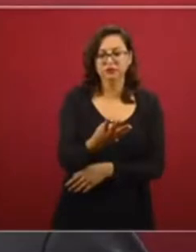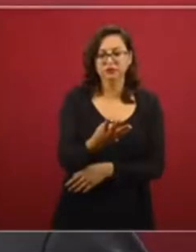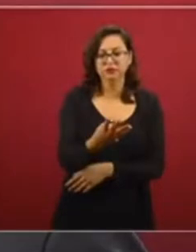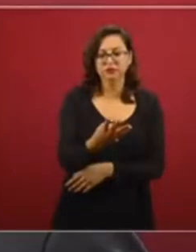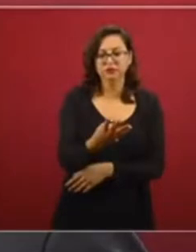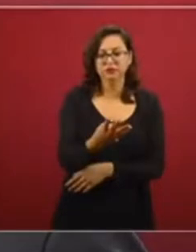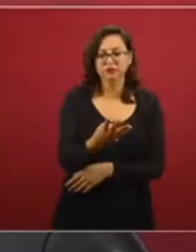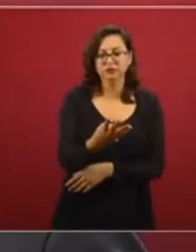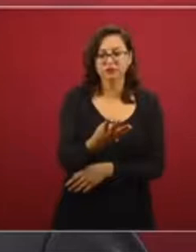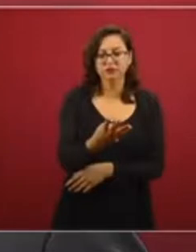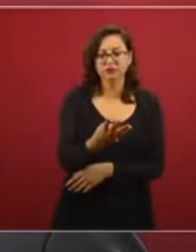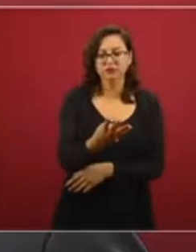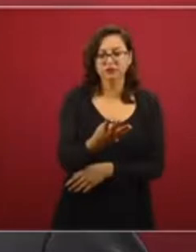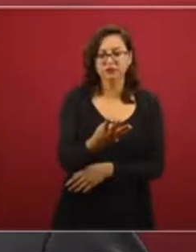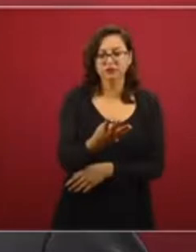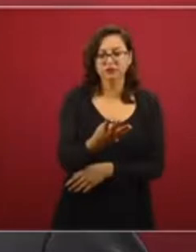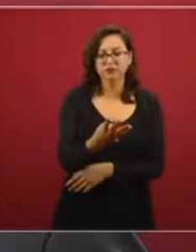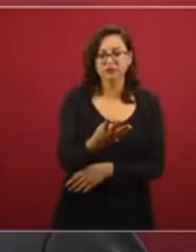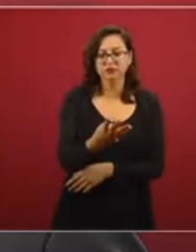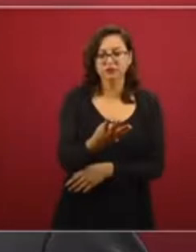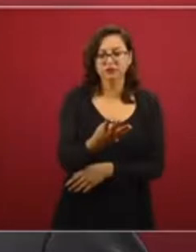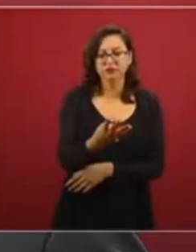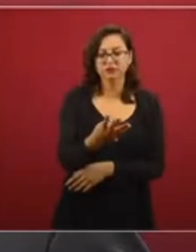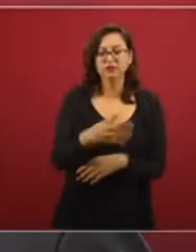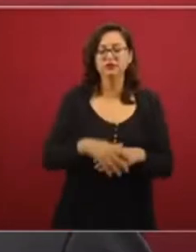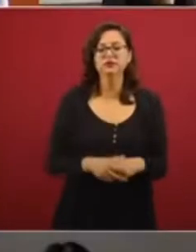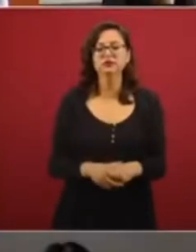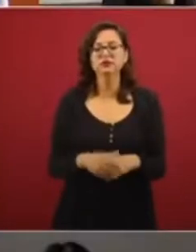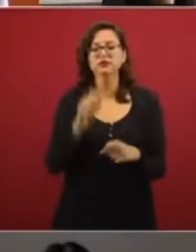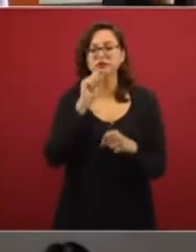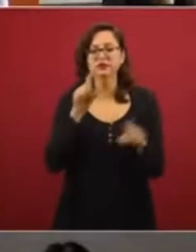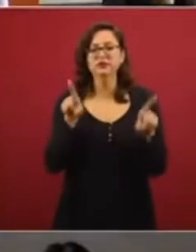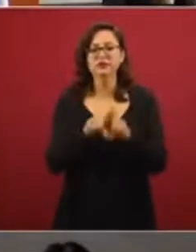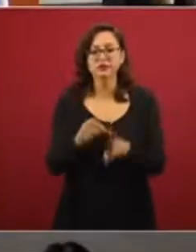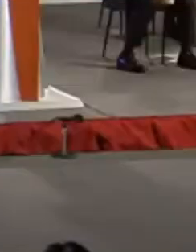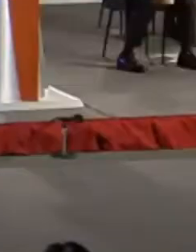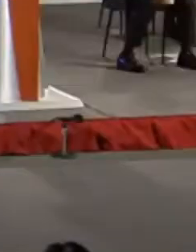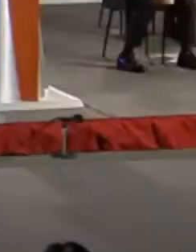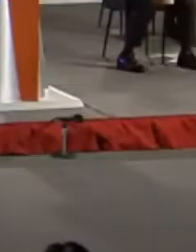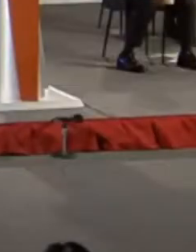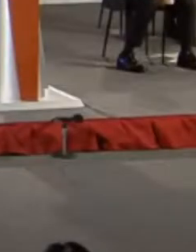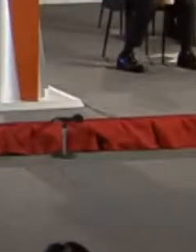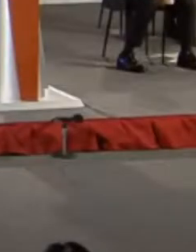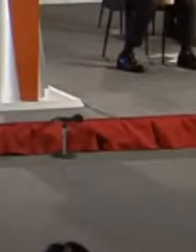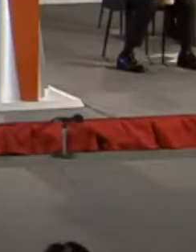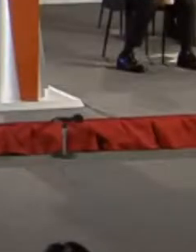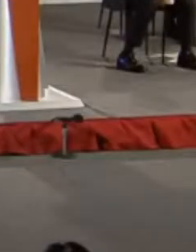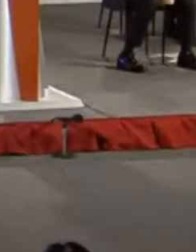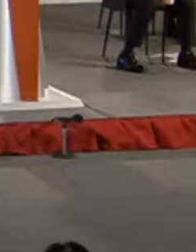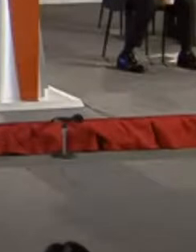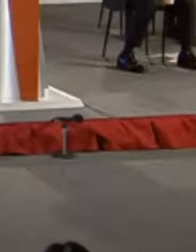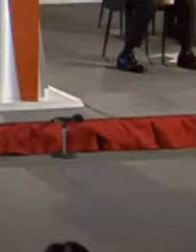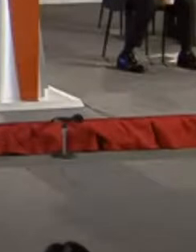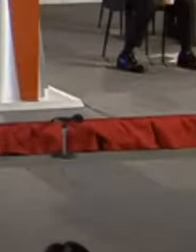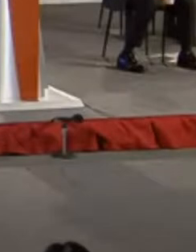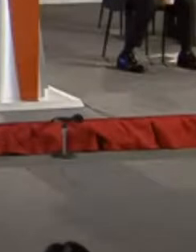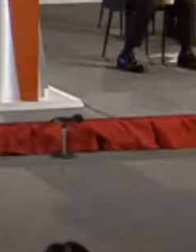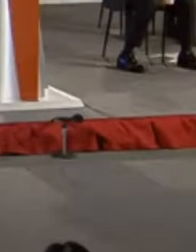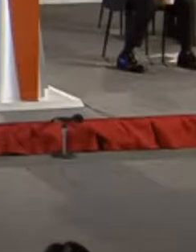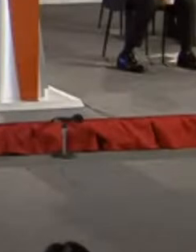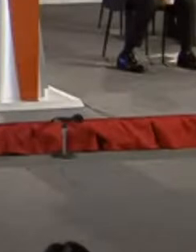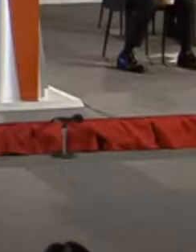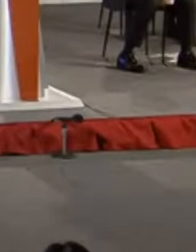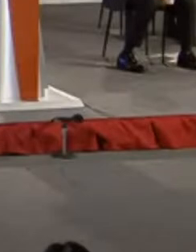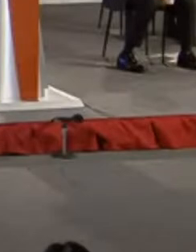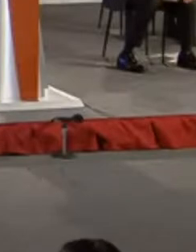and they presented 4 to API. Mientos y pruebas. With tests